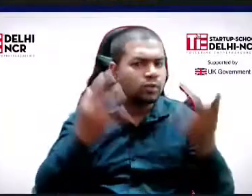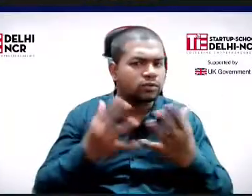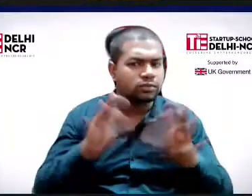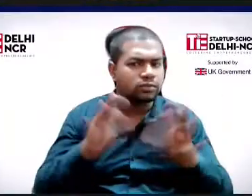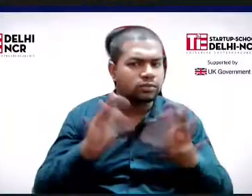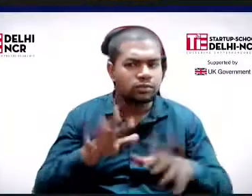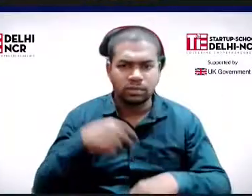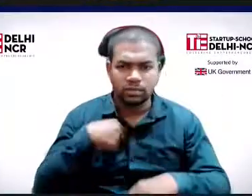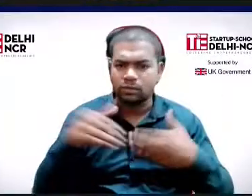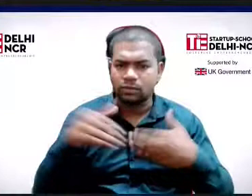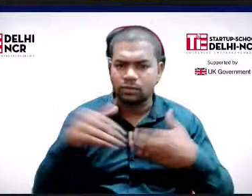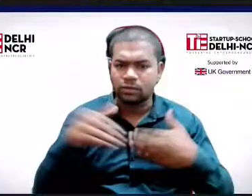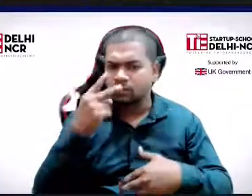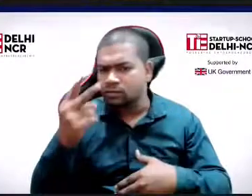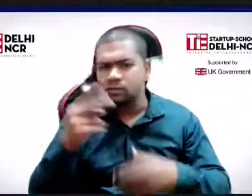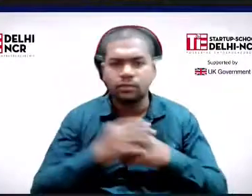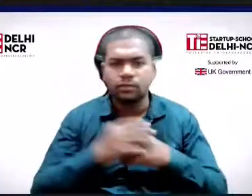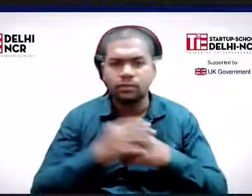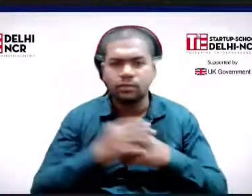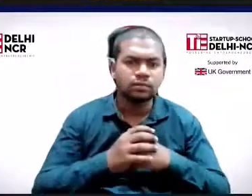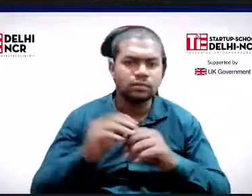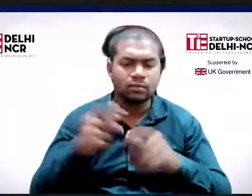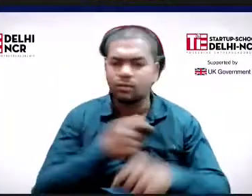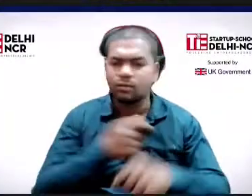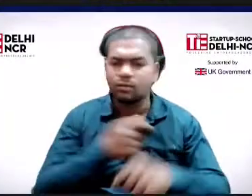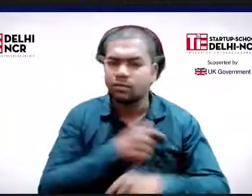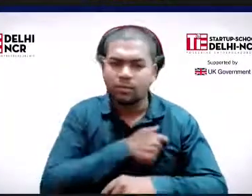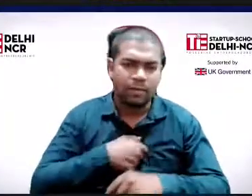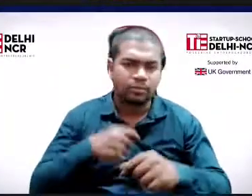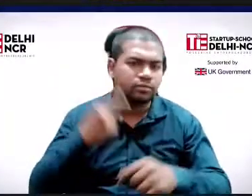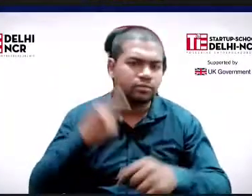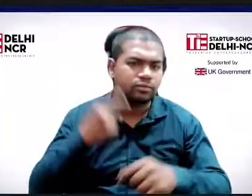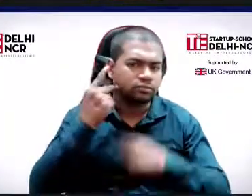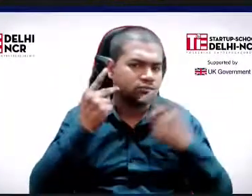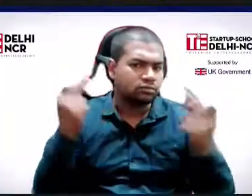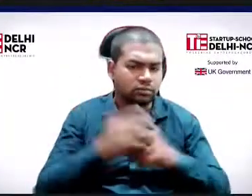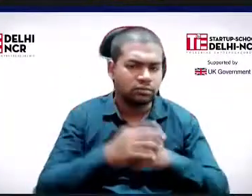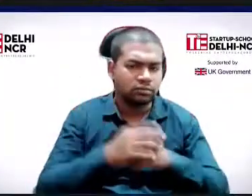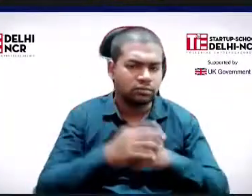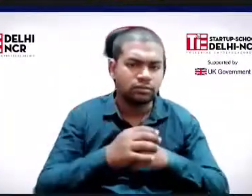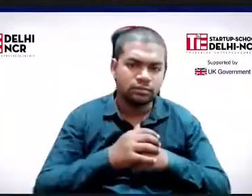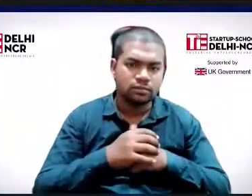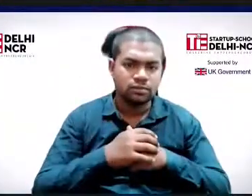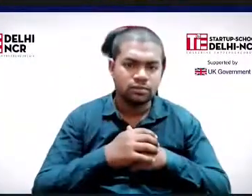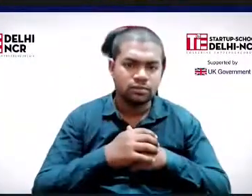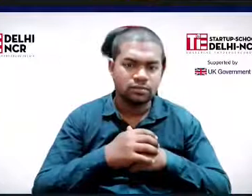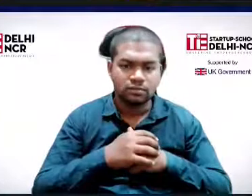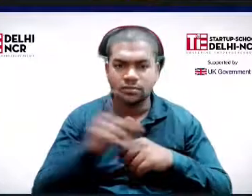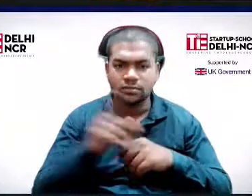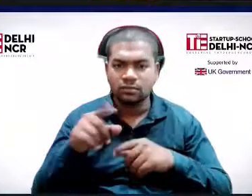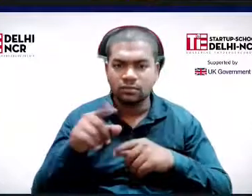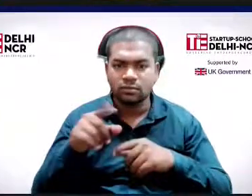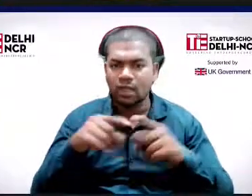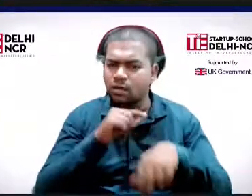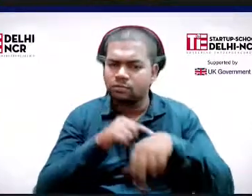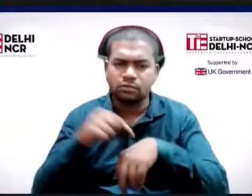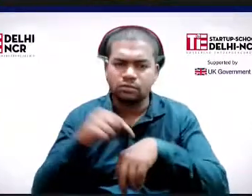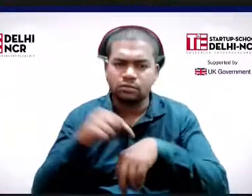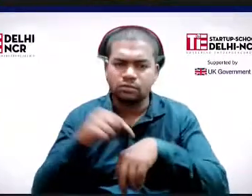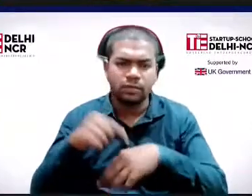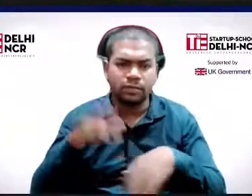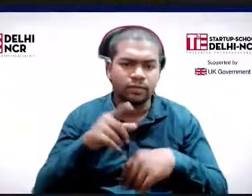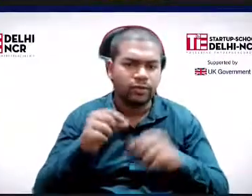that brand is a topic which needs to be revisited often and often. And